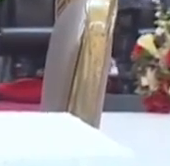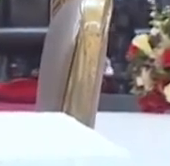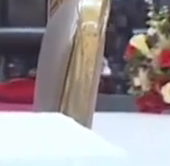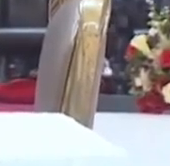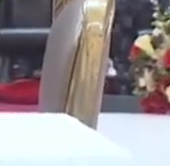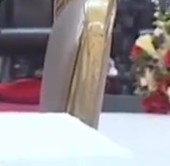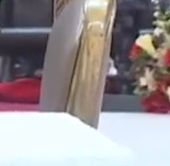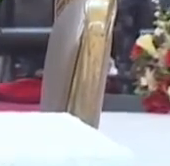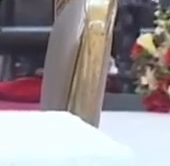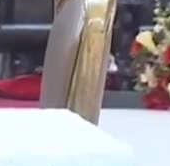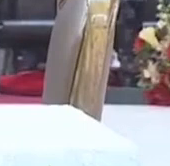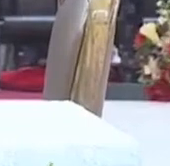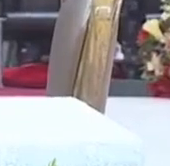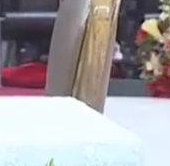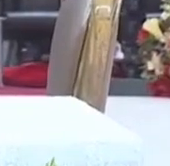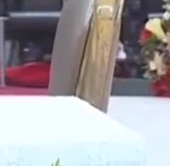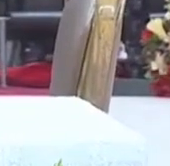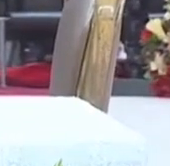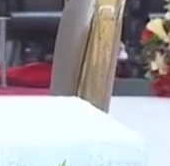Hallelujah.